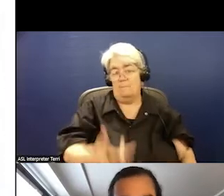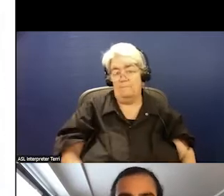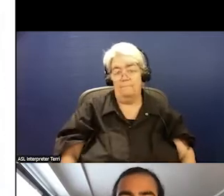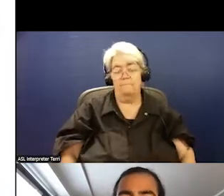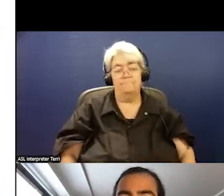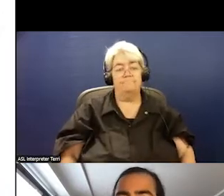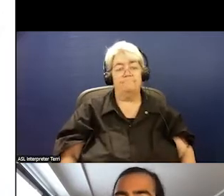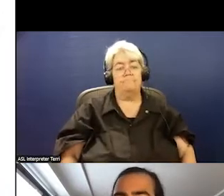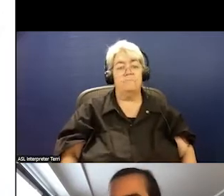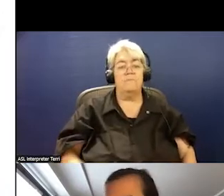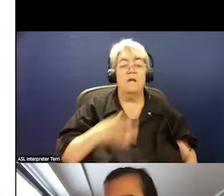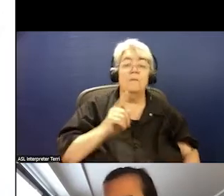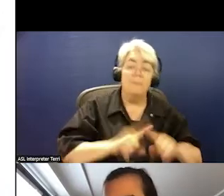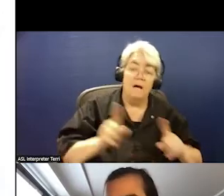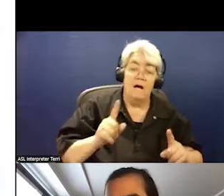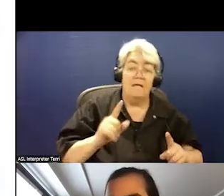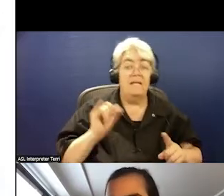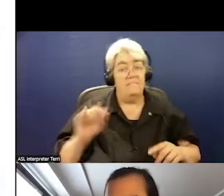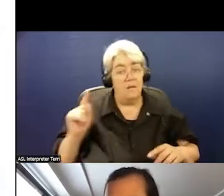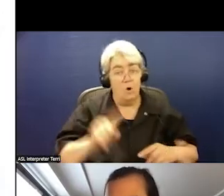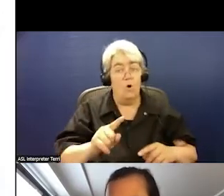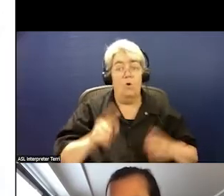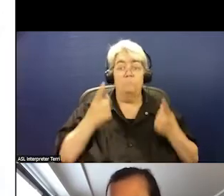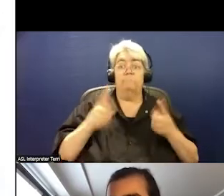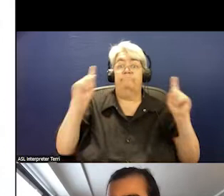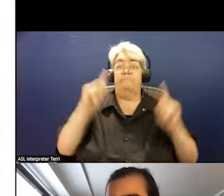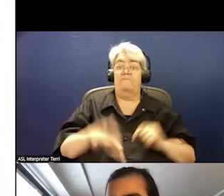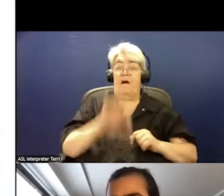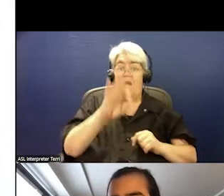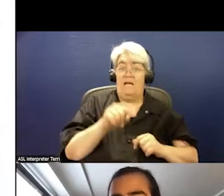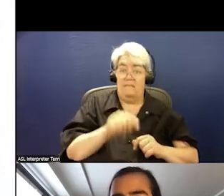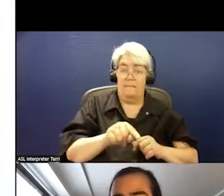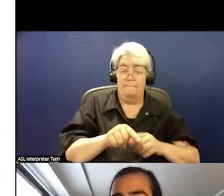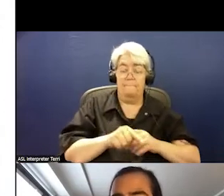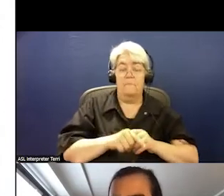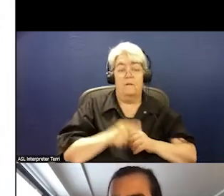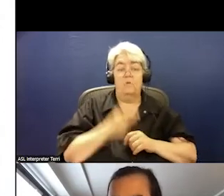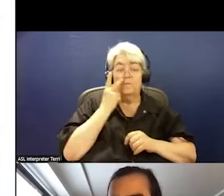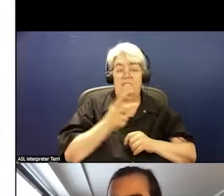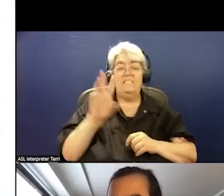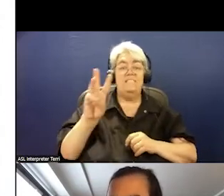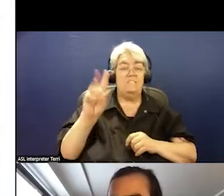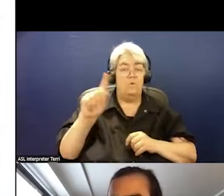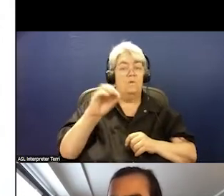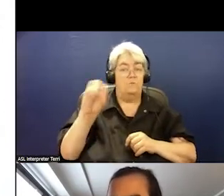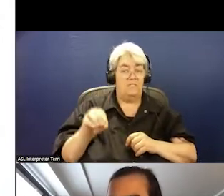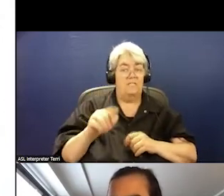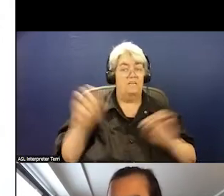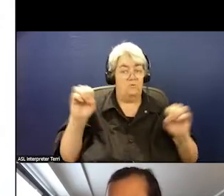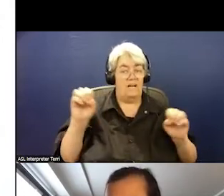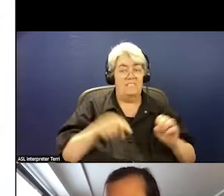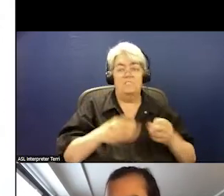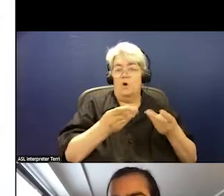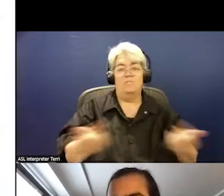initiated. But for those where they are able to engage the client, you can see that 61% of crises are resolved